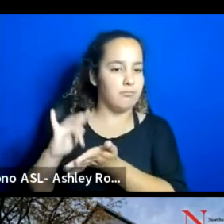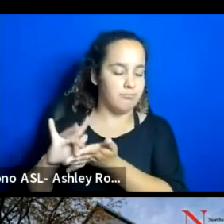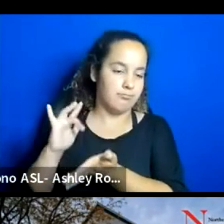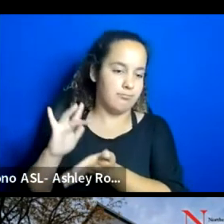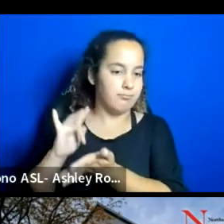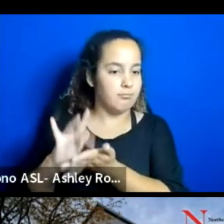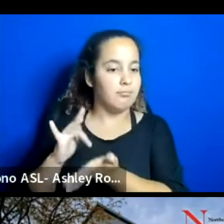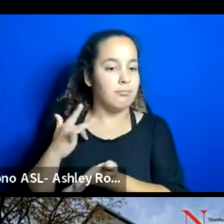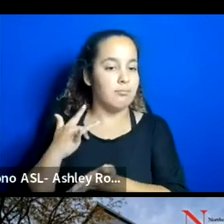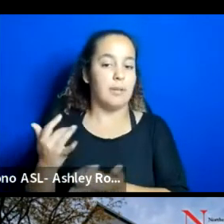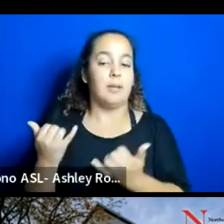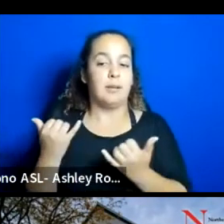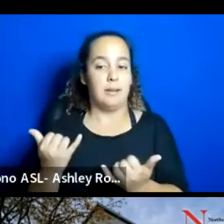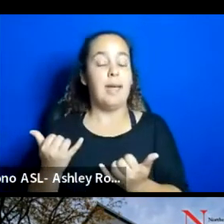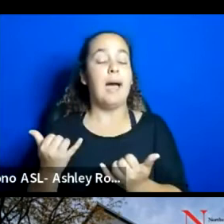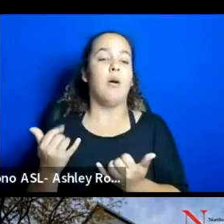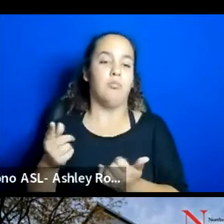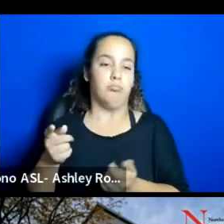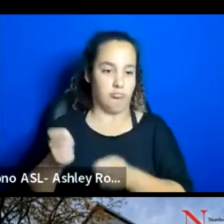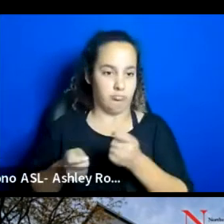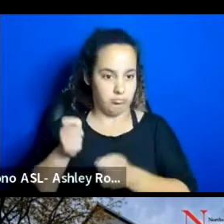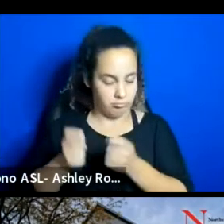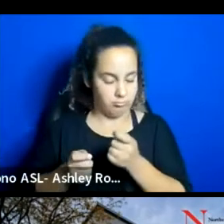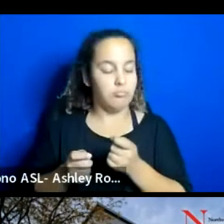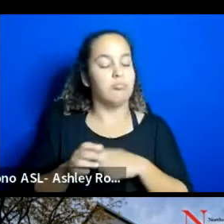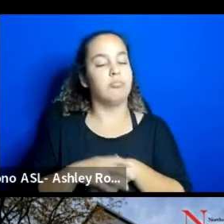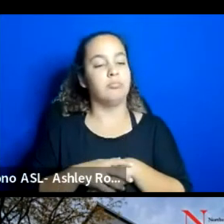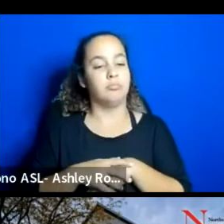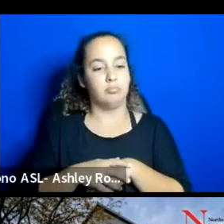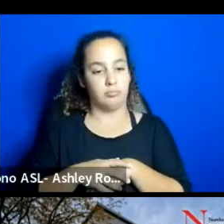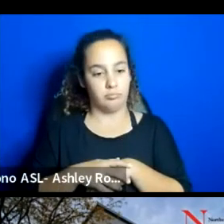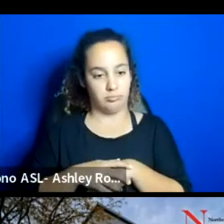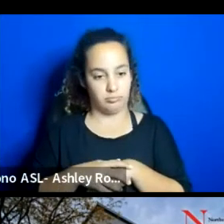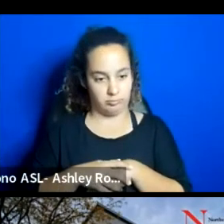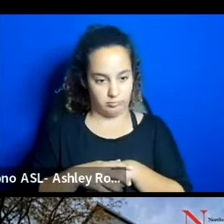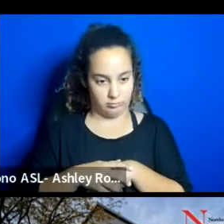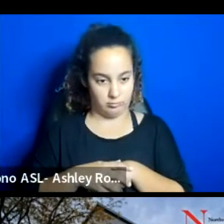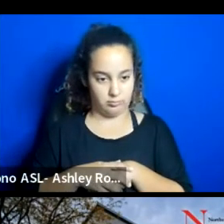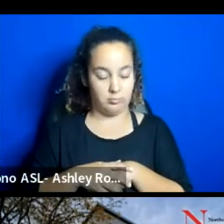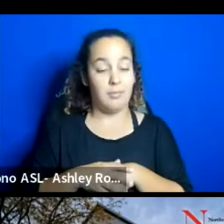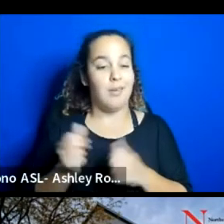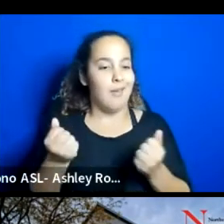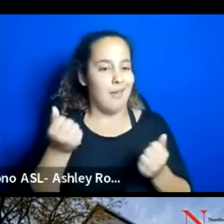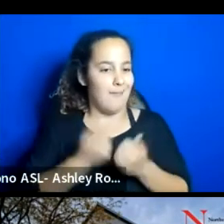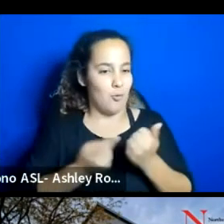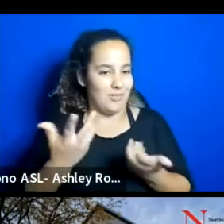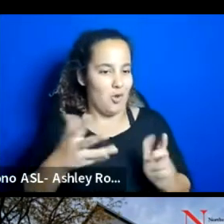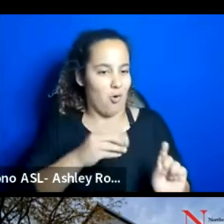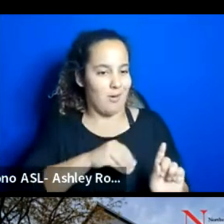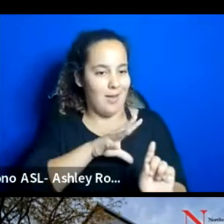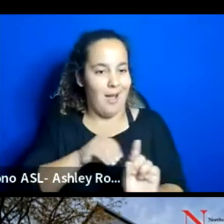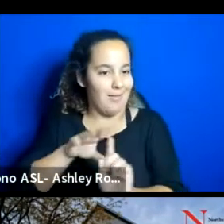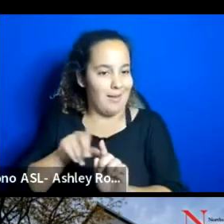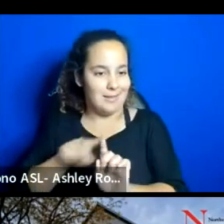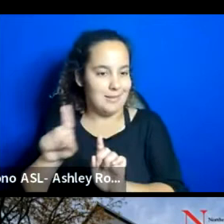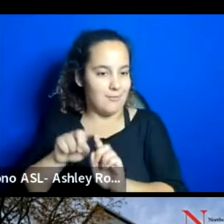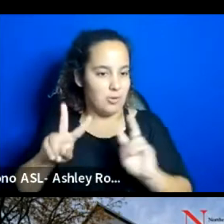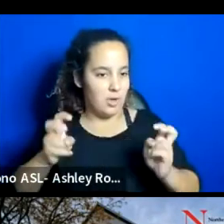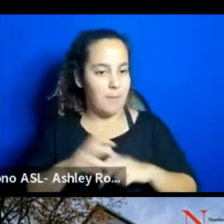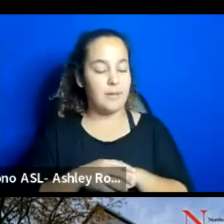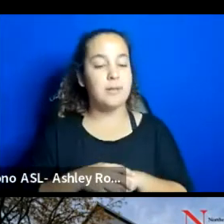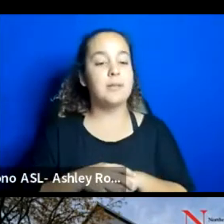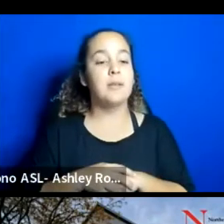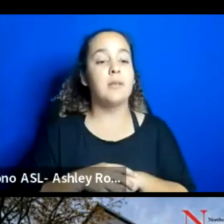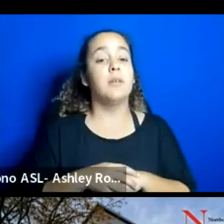and strategically deployed. Drawing on, as everybody has already highlighted, on extensive archival